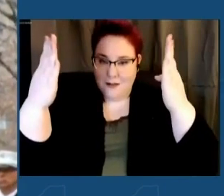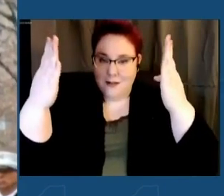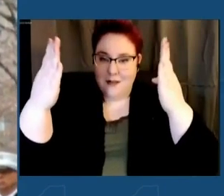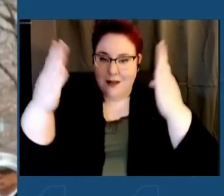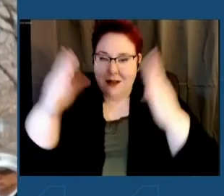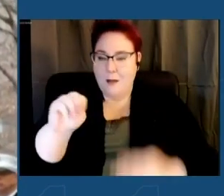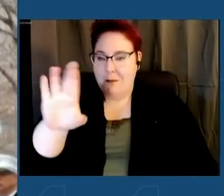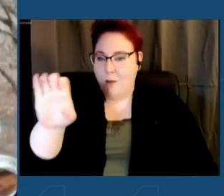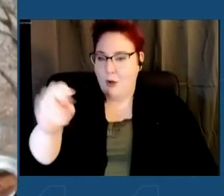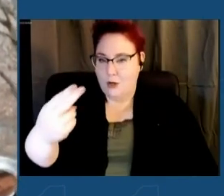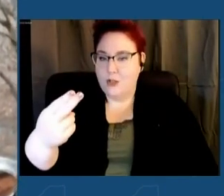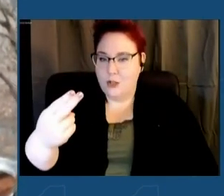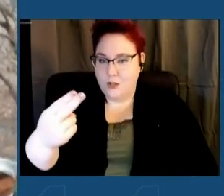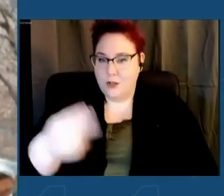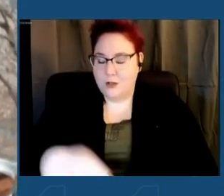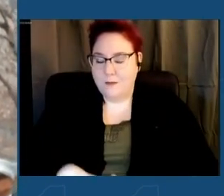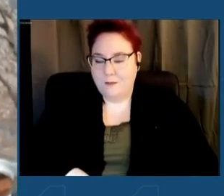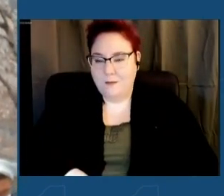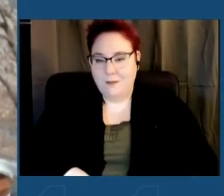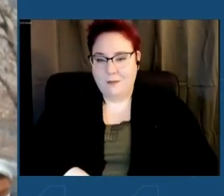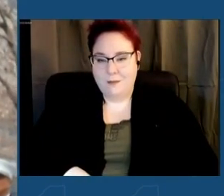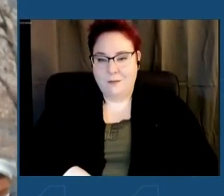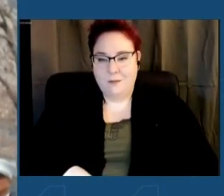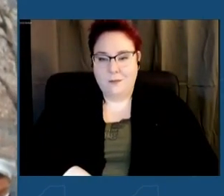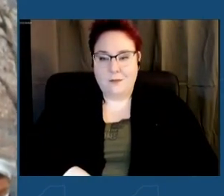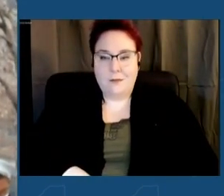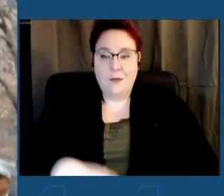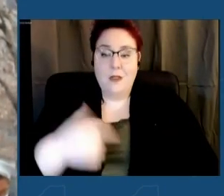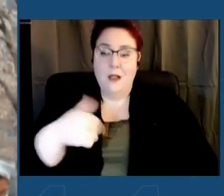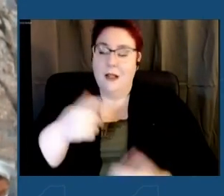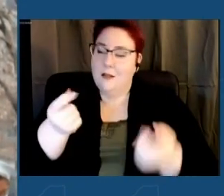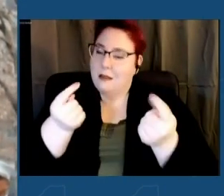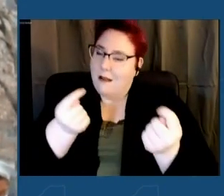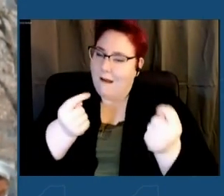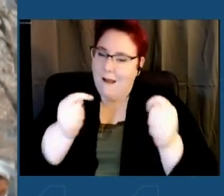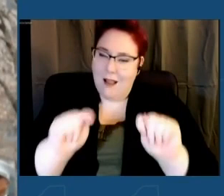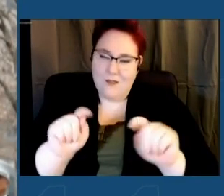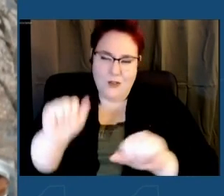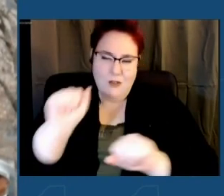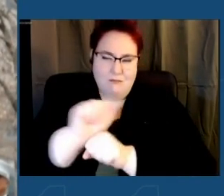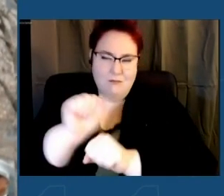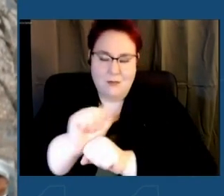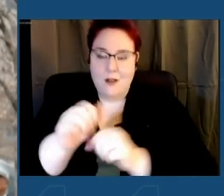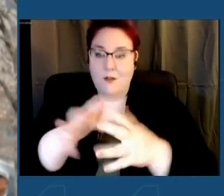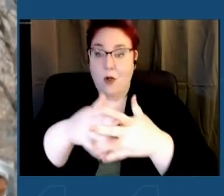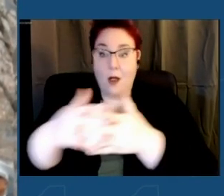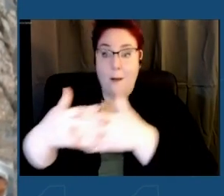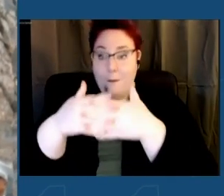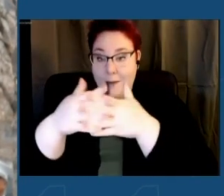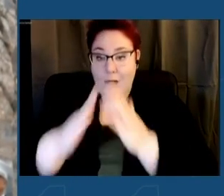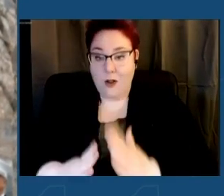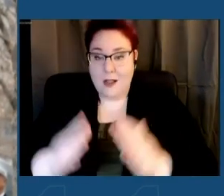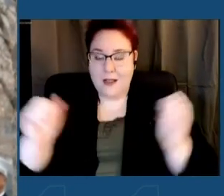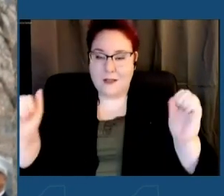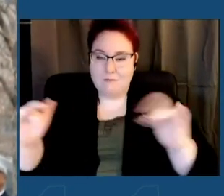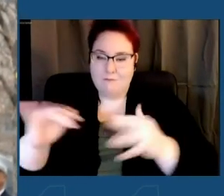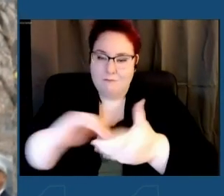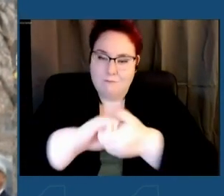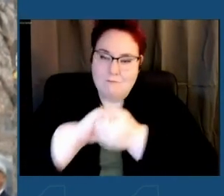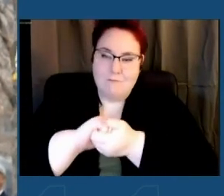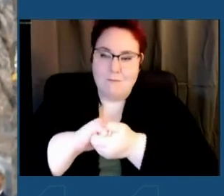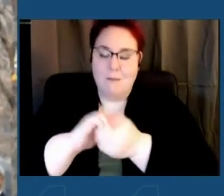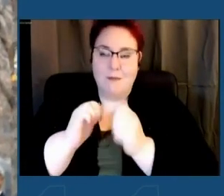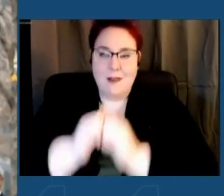March. It was an effort of Americans coming together to